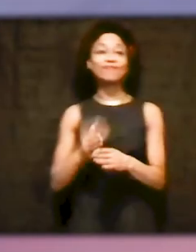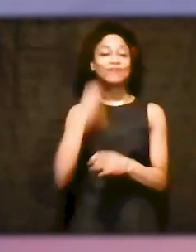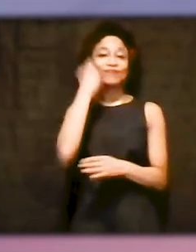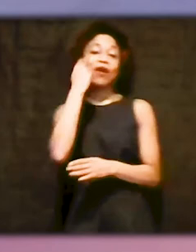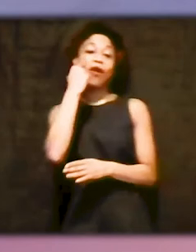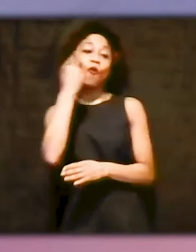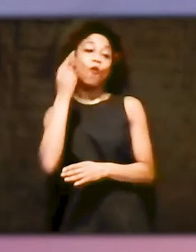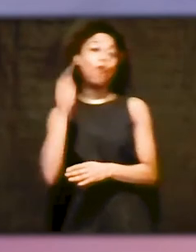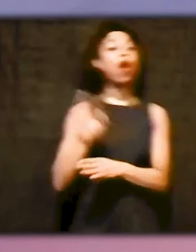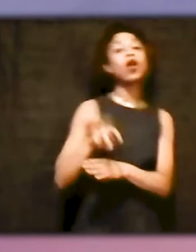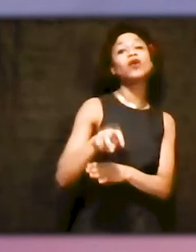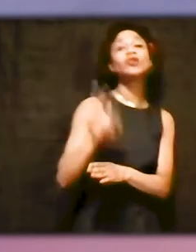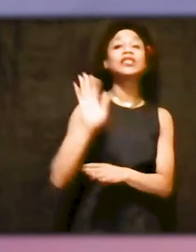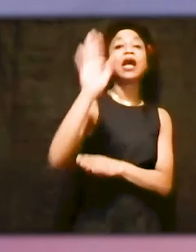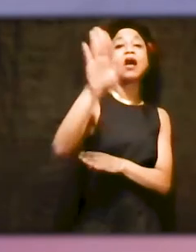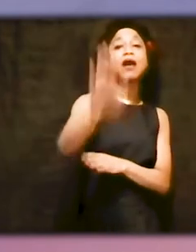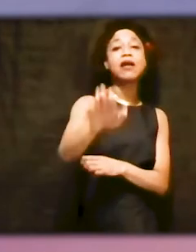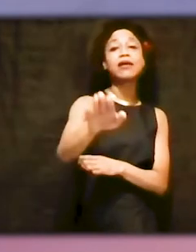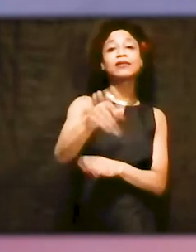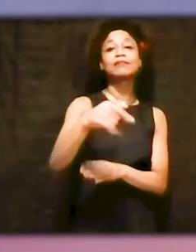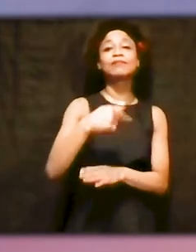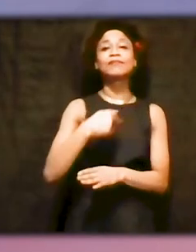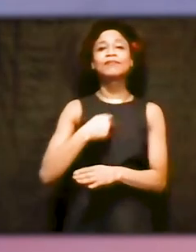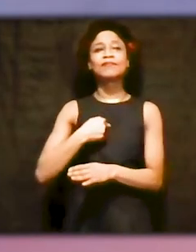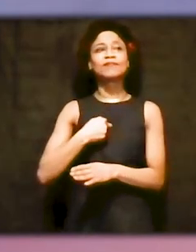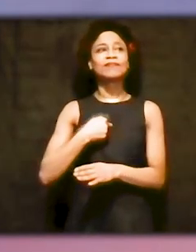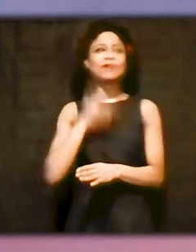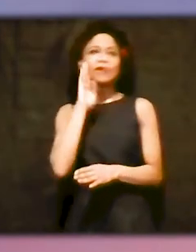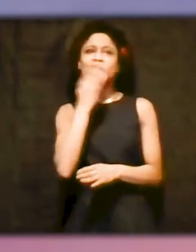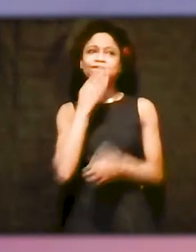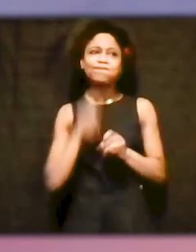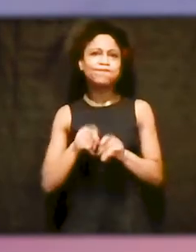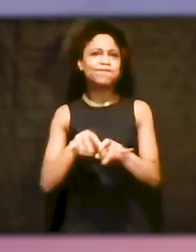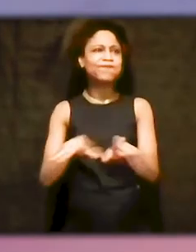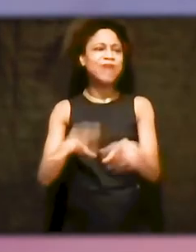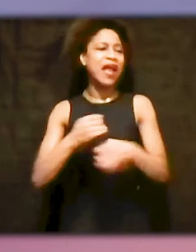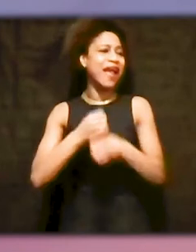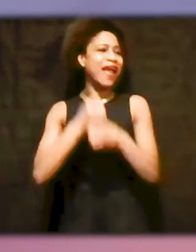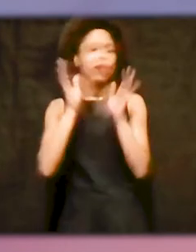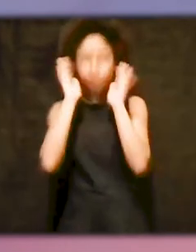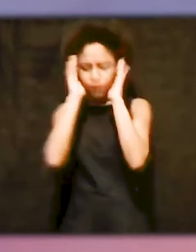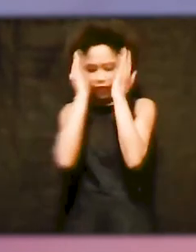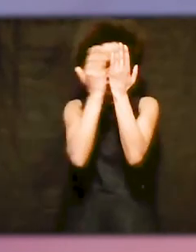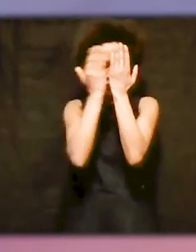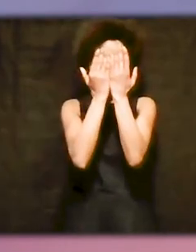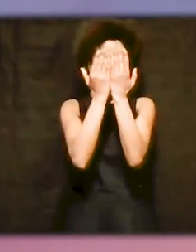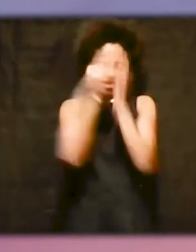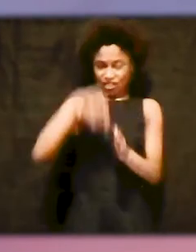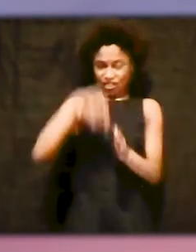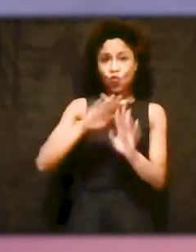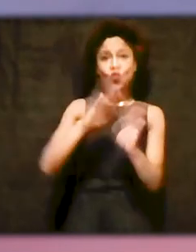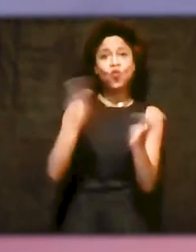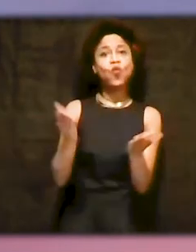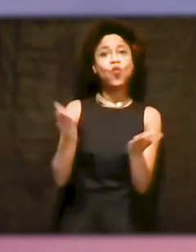daily walk outside, my secret roots can't help but hide. In